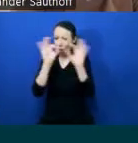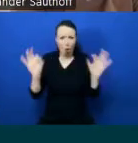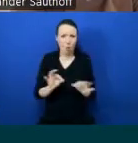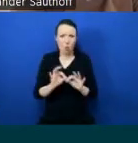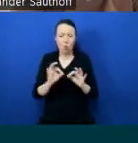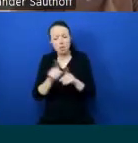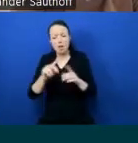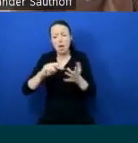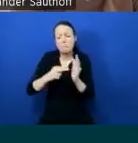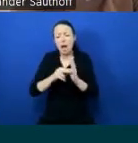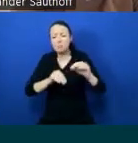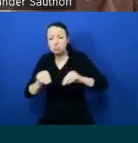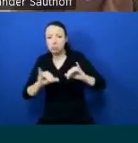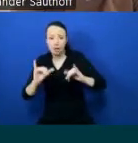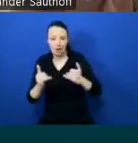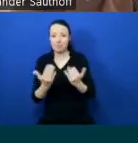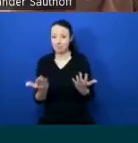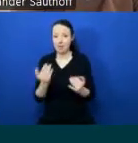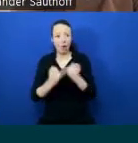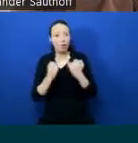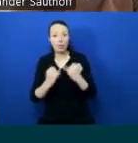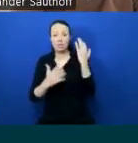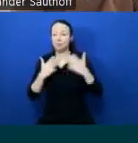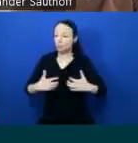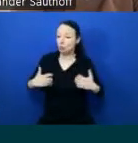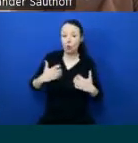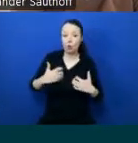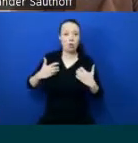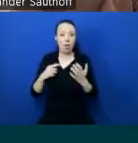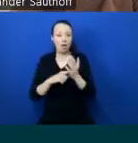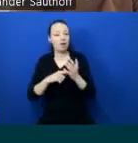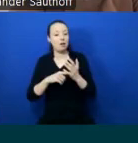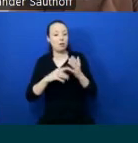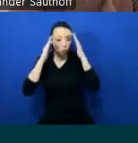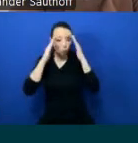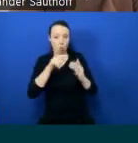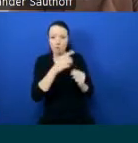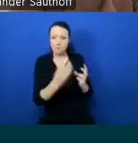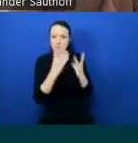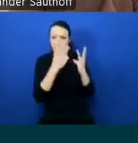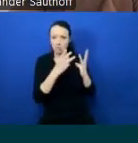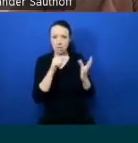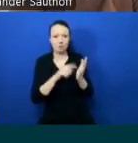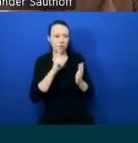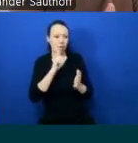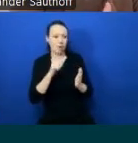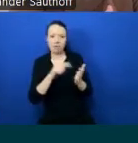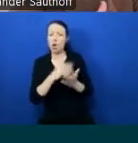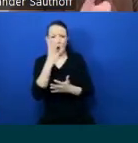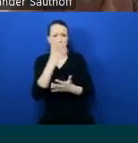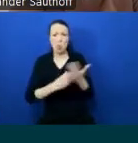nature-based solutions, they are also cost-effective long-term investments because they